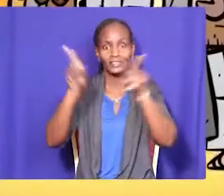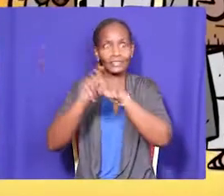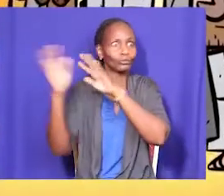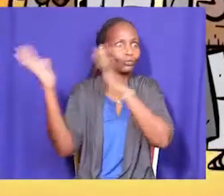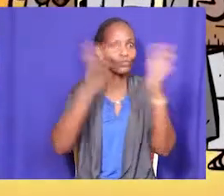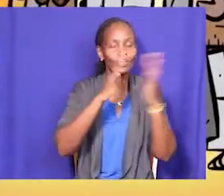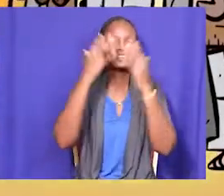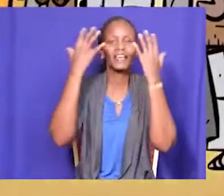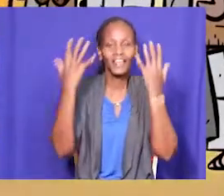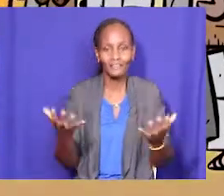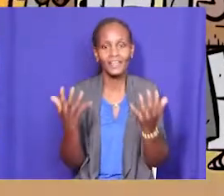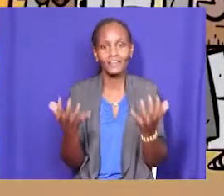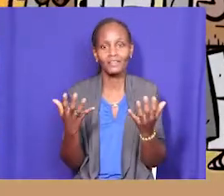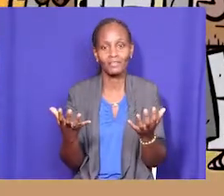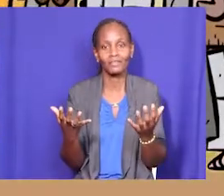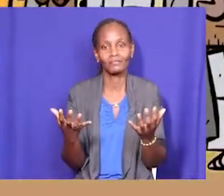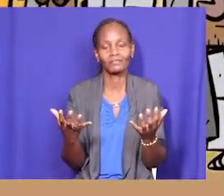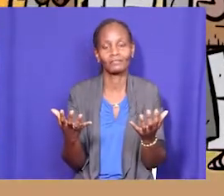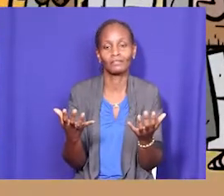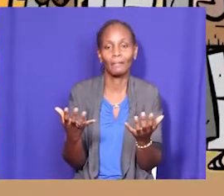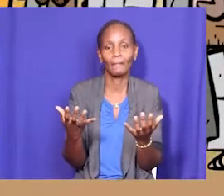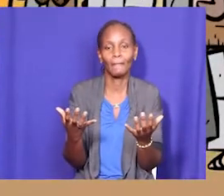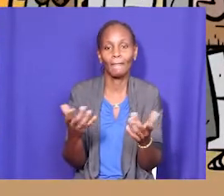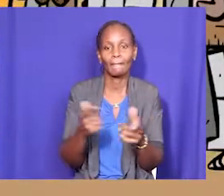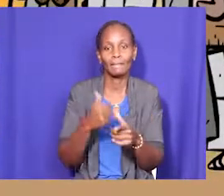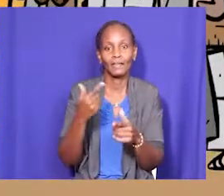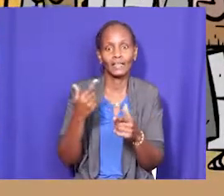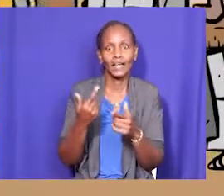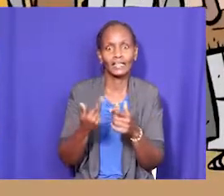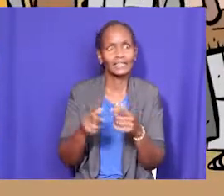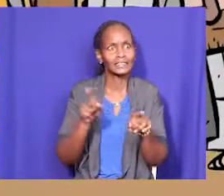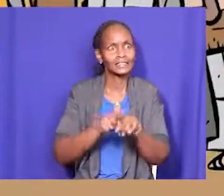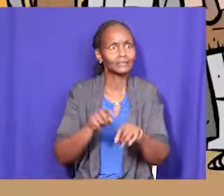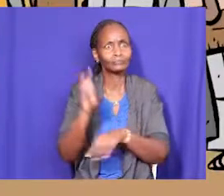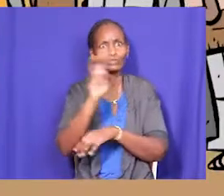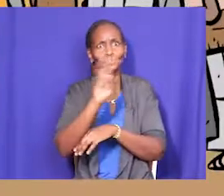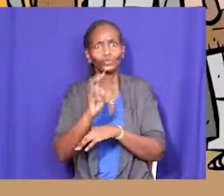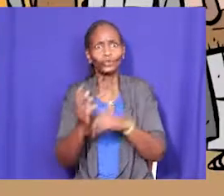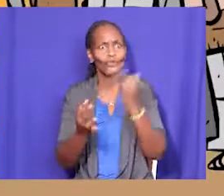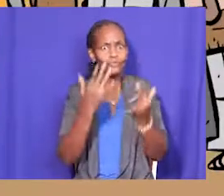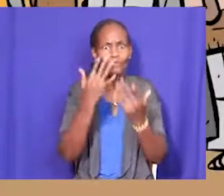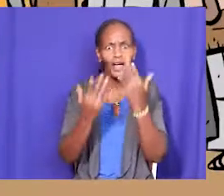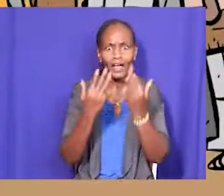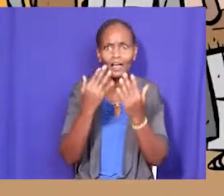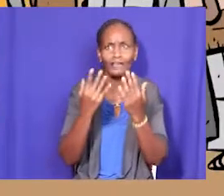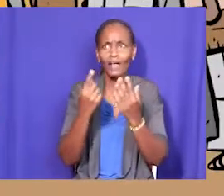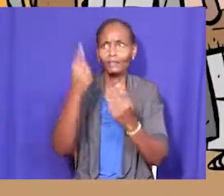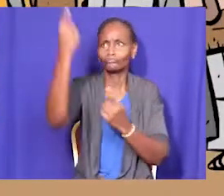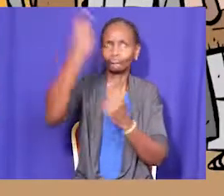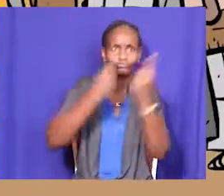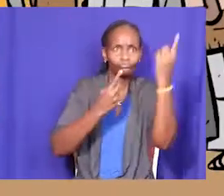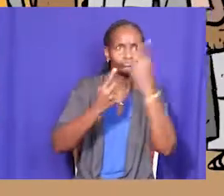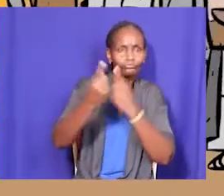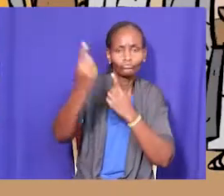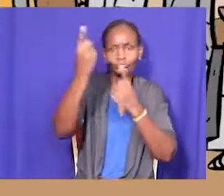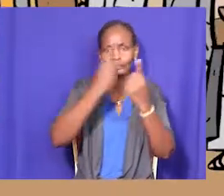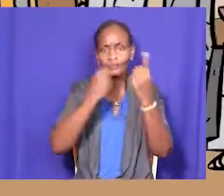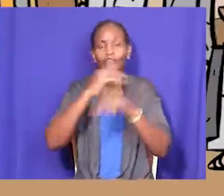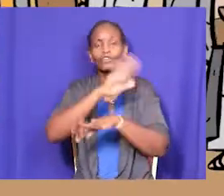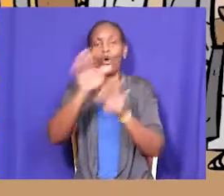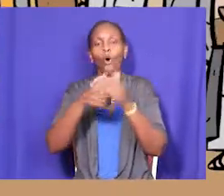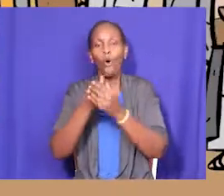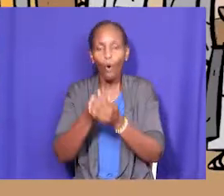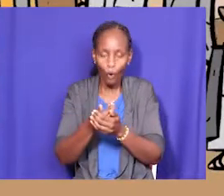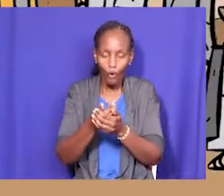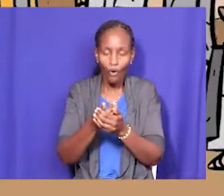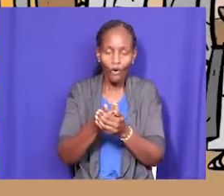windstorm. Wow! Then what looked like flames appeared and settled on each of them, and everyone was filled with